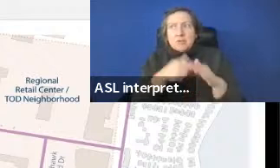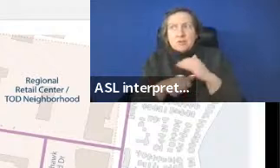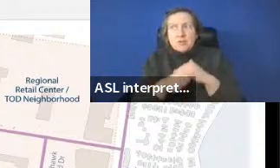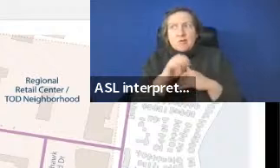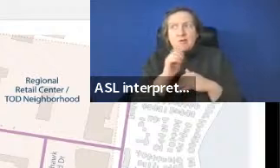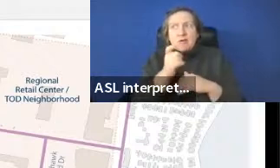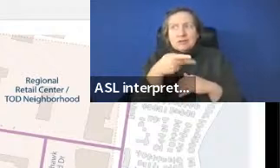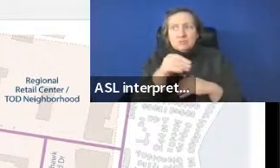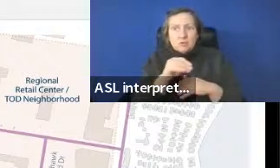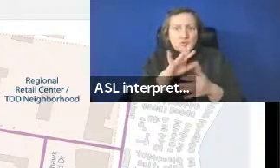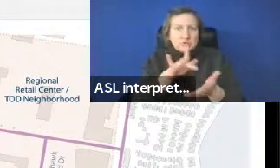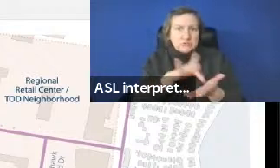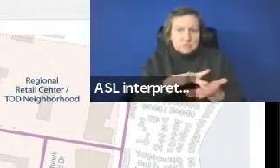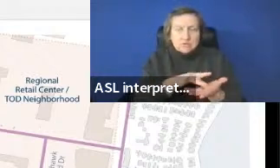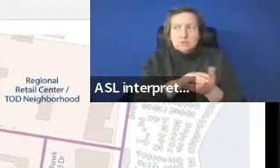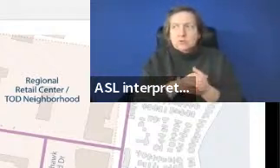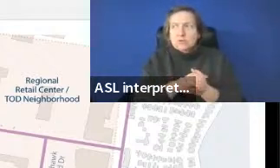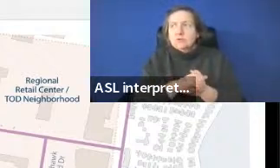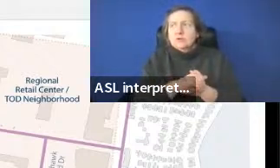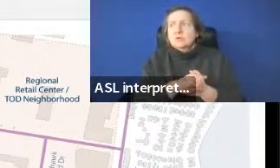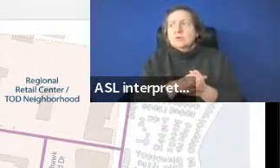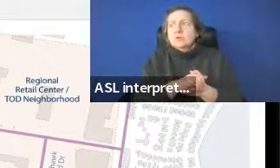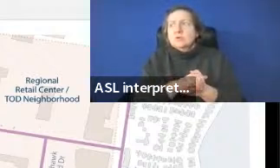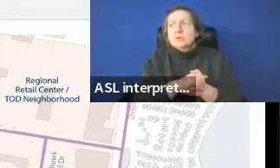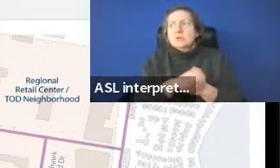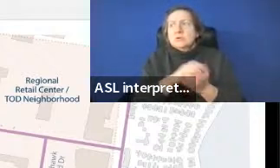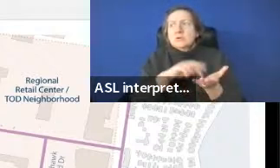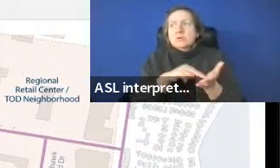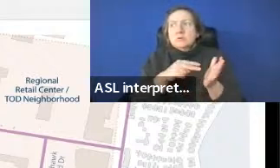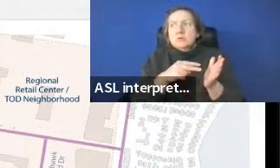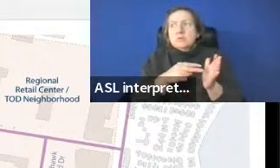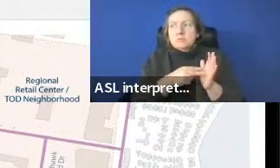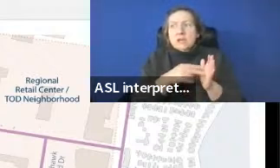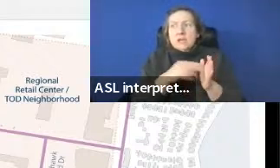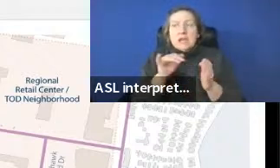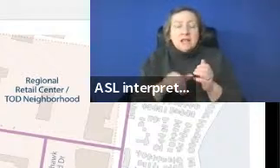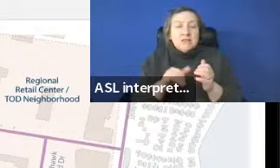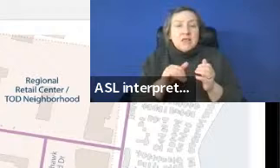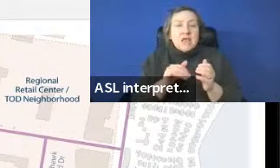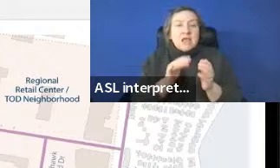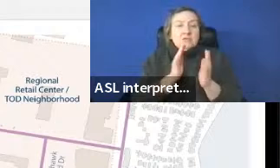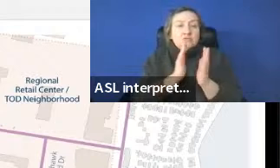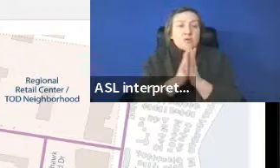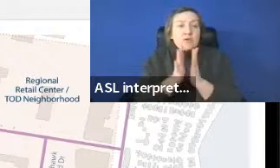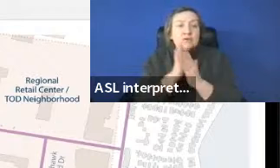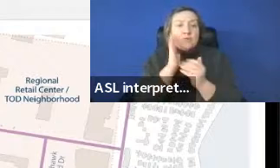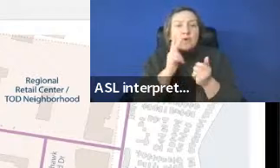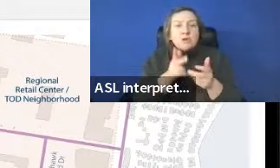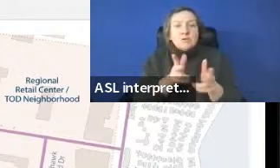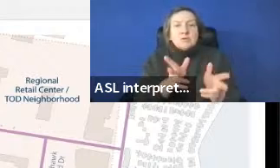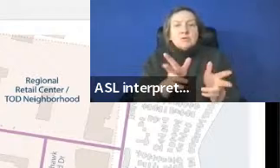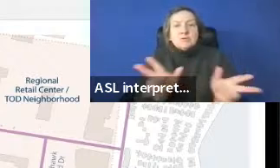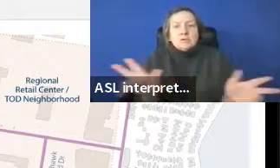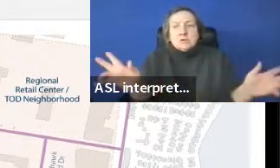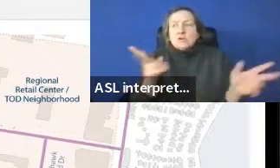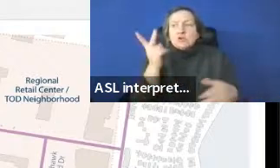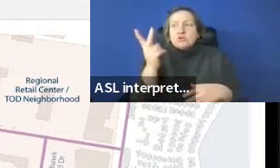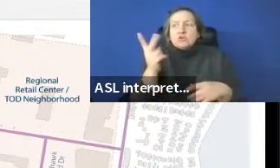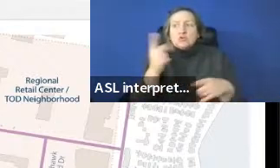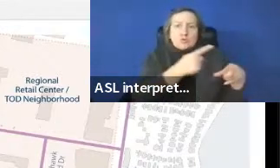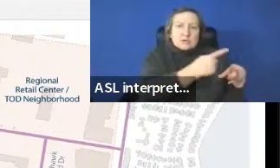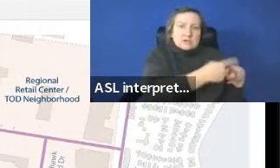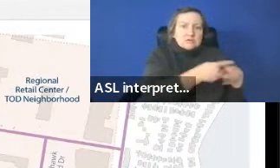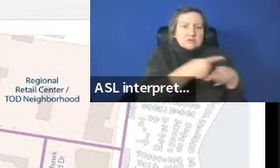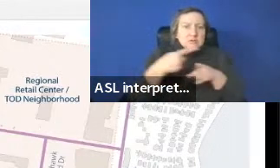here is basically you're splitting the directional traffic up amongst 2 intersections on either side